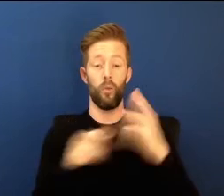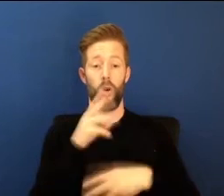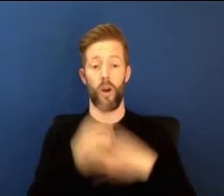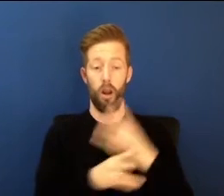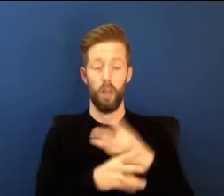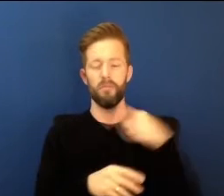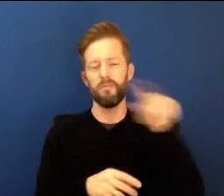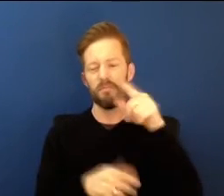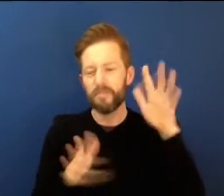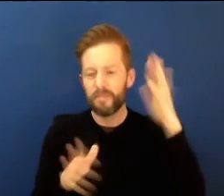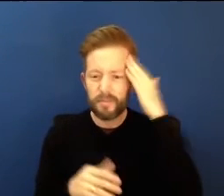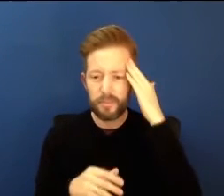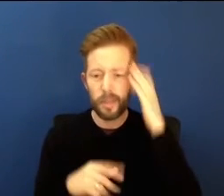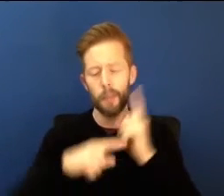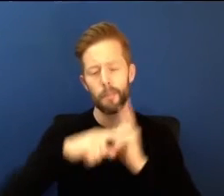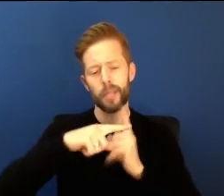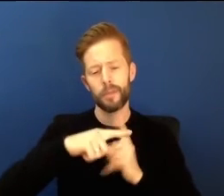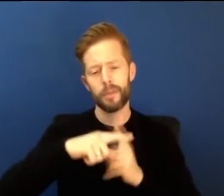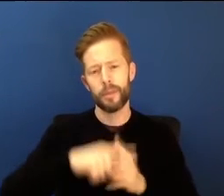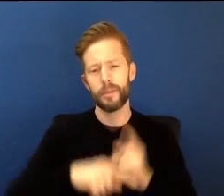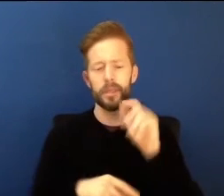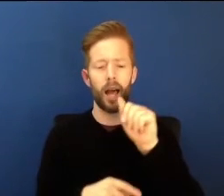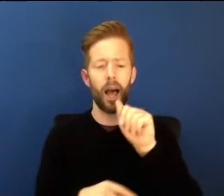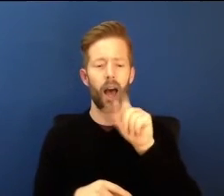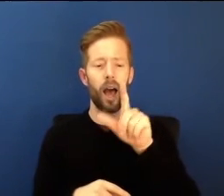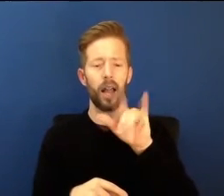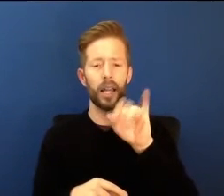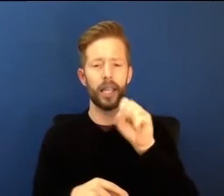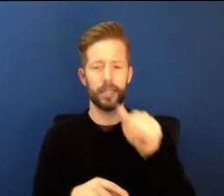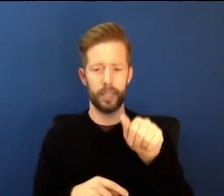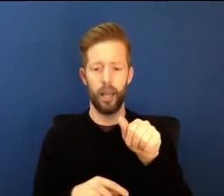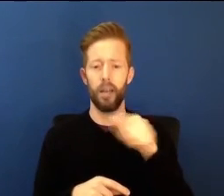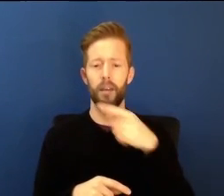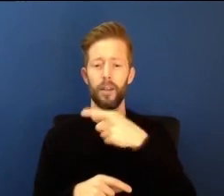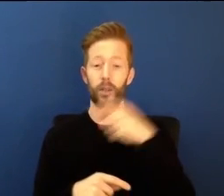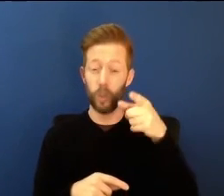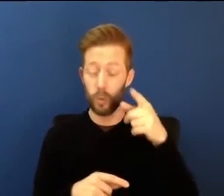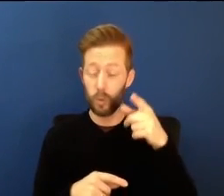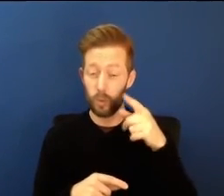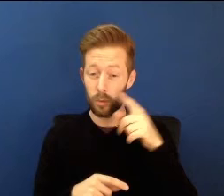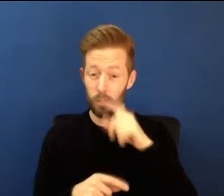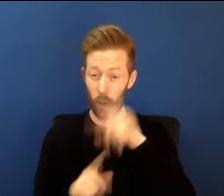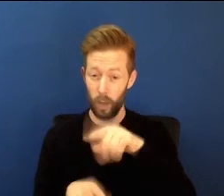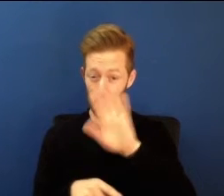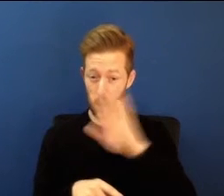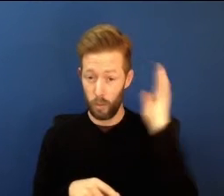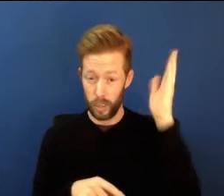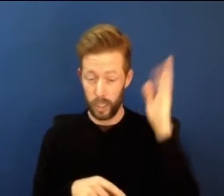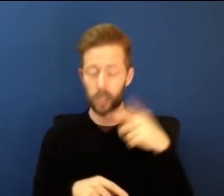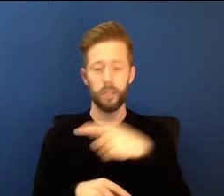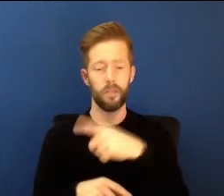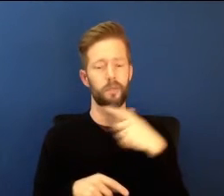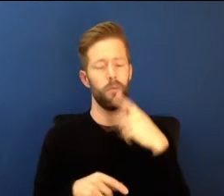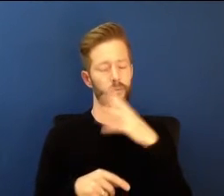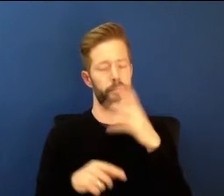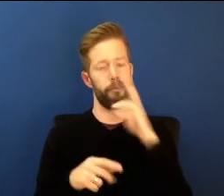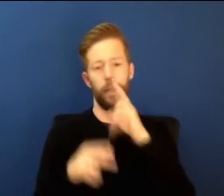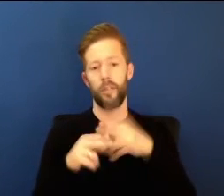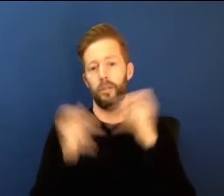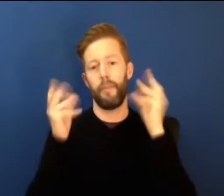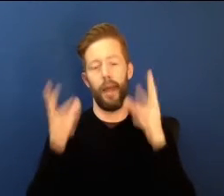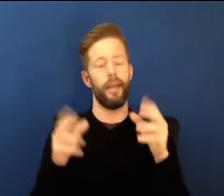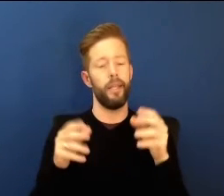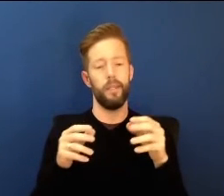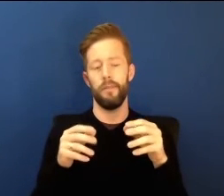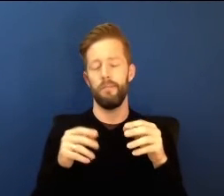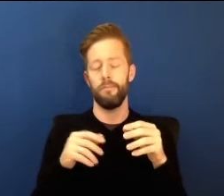know about, and all of the resources that Alyssa had mentioned earlier today, if you were at her presentation, all her resources are going to be